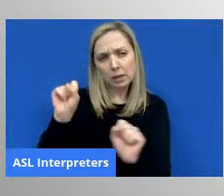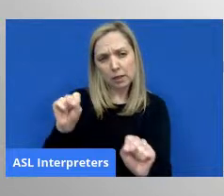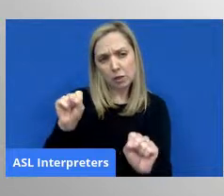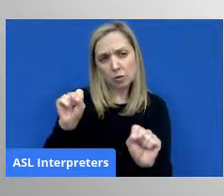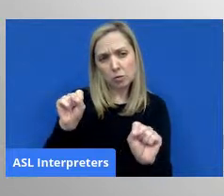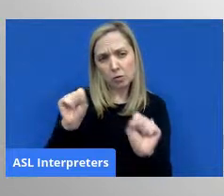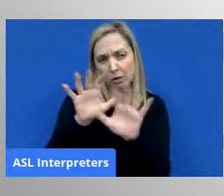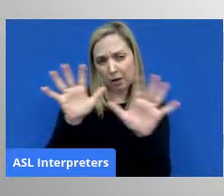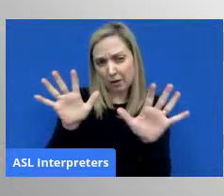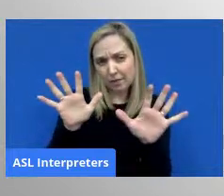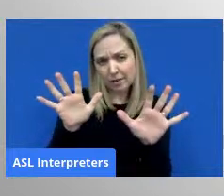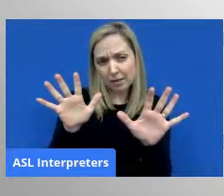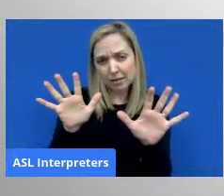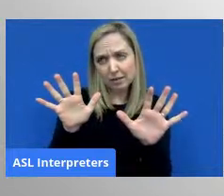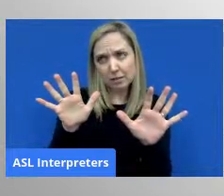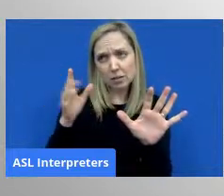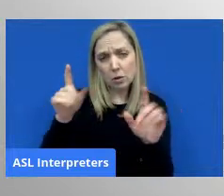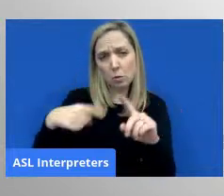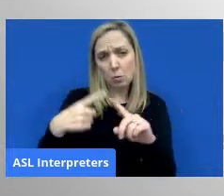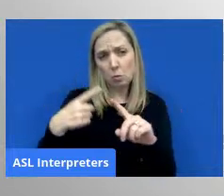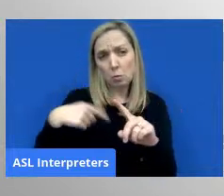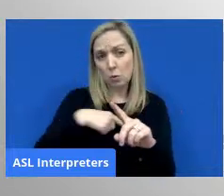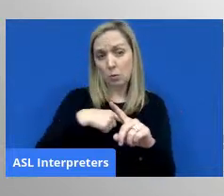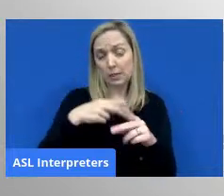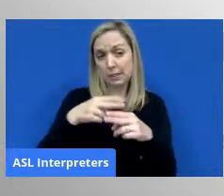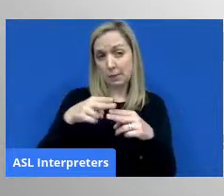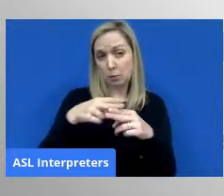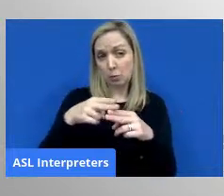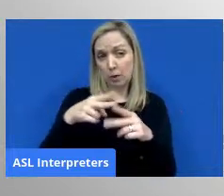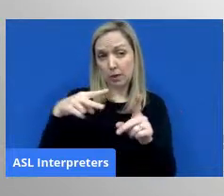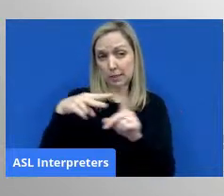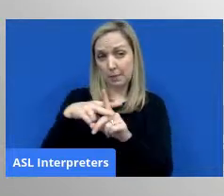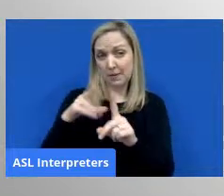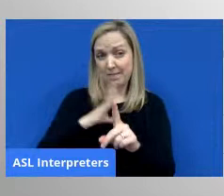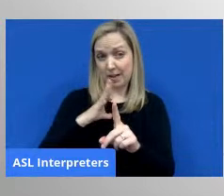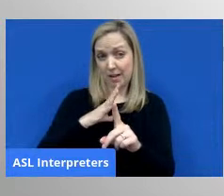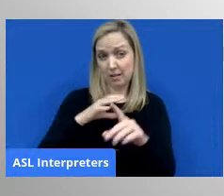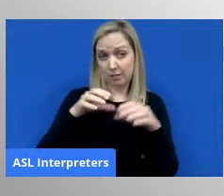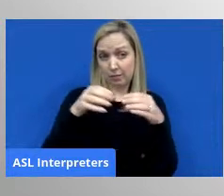temporary assignments, that a committee just has 3 people on it?